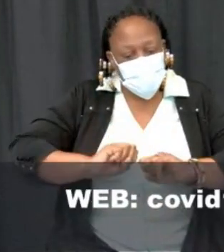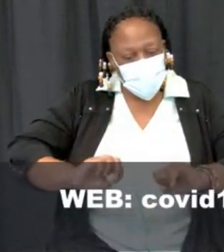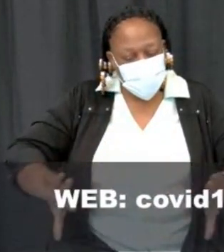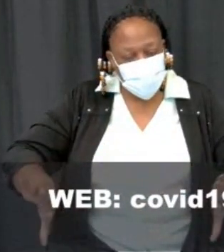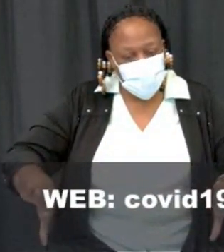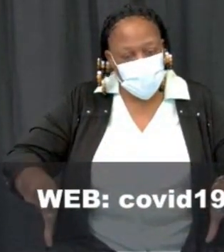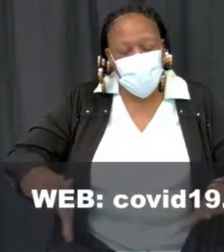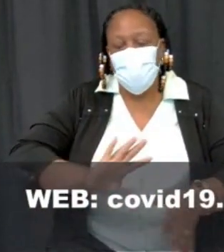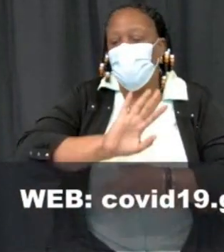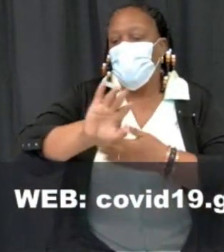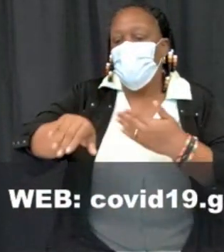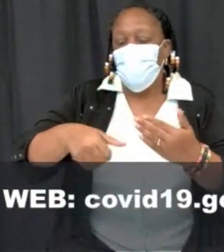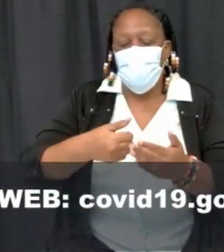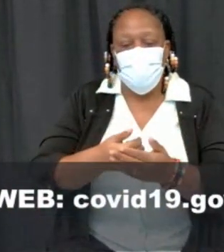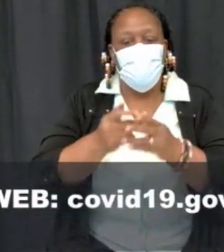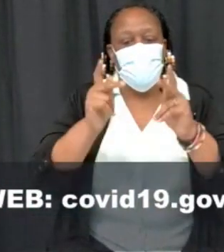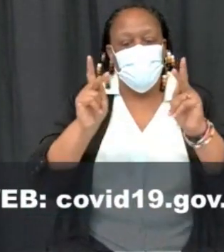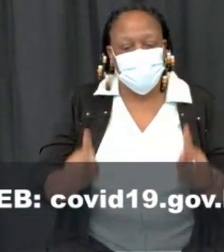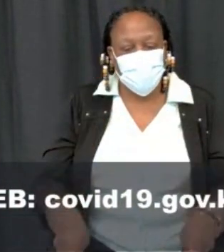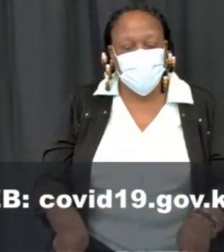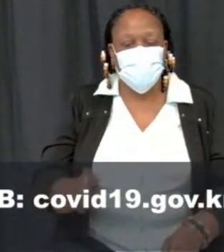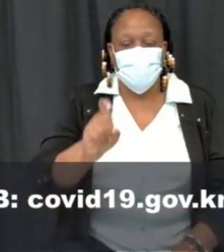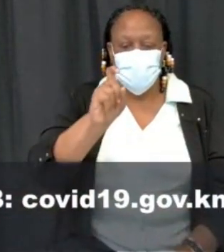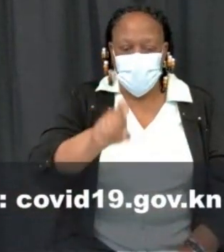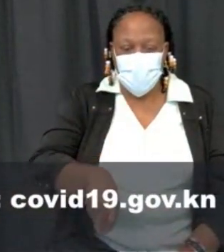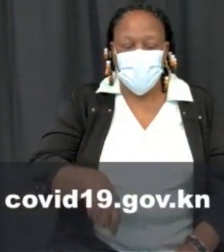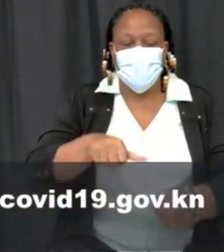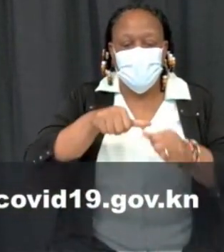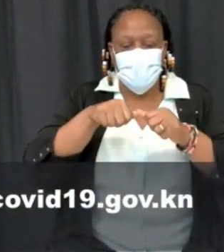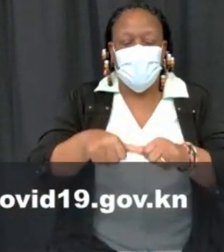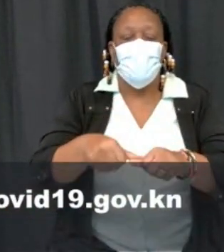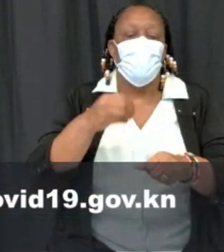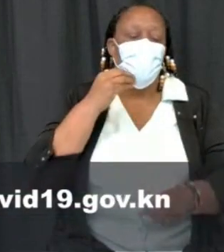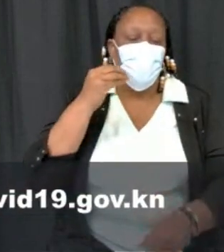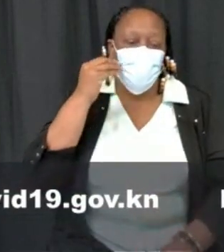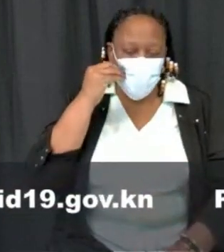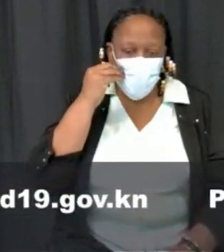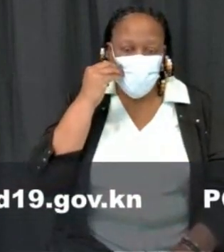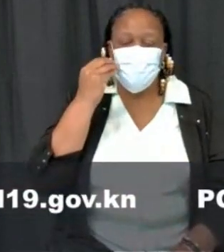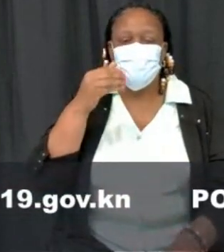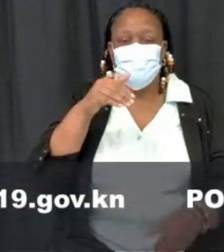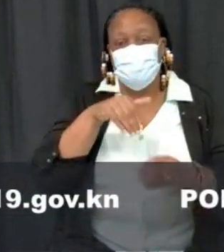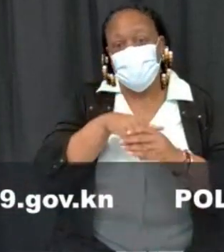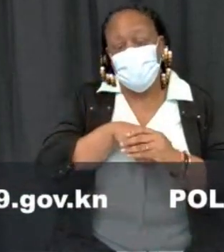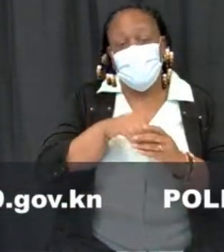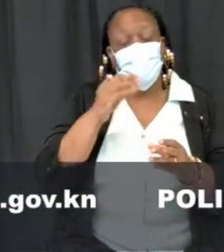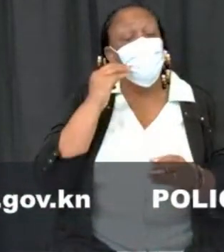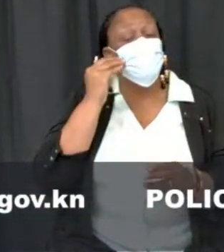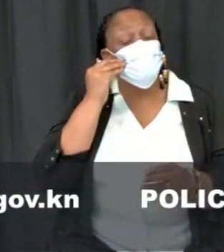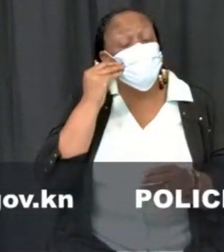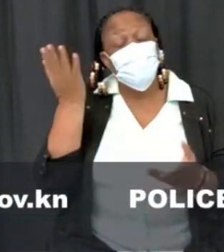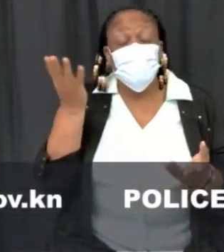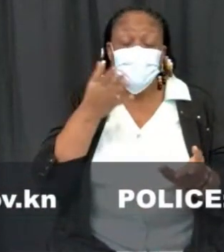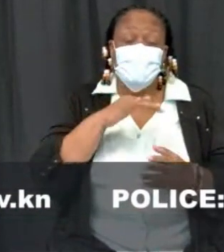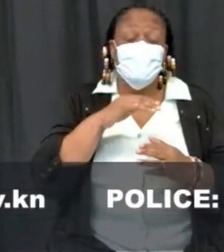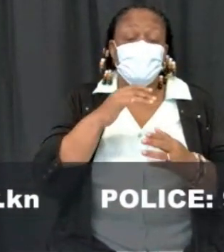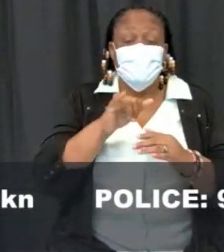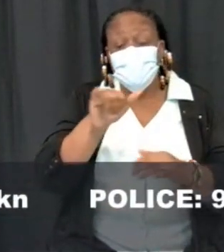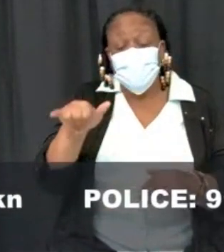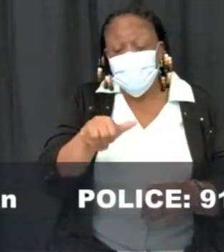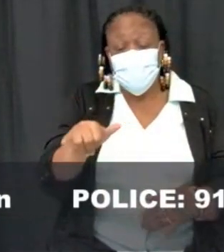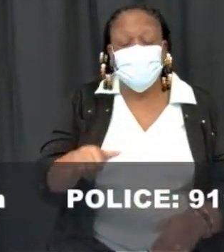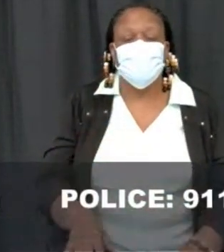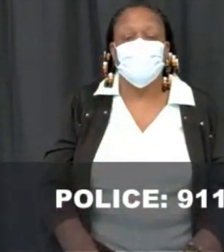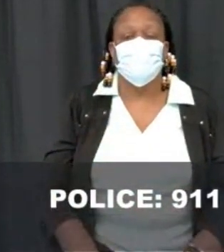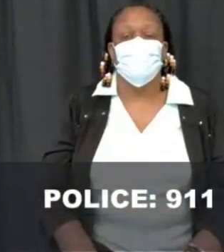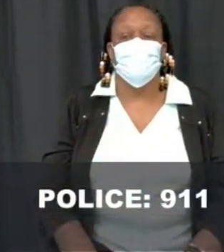every person shall remain confined to their place of residence, inclusive of their yard space, to avoid contact outside of their